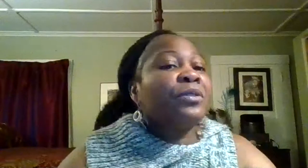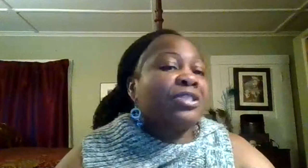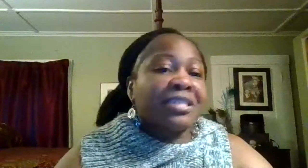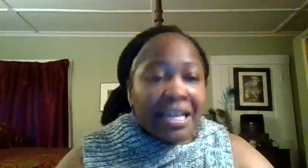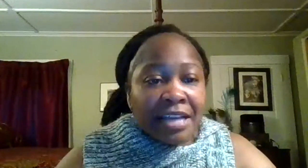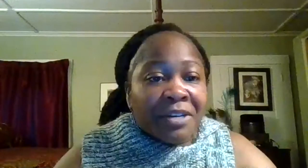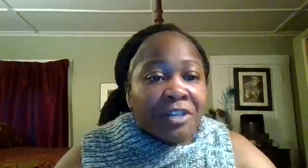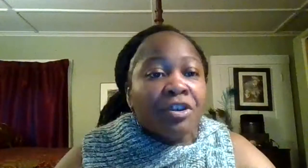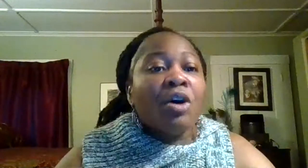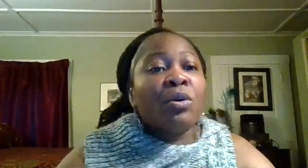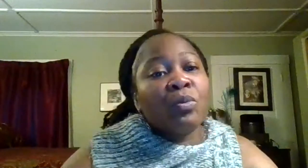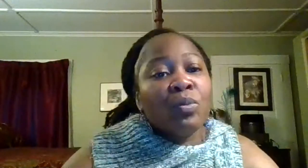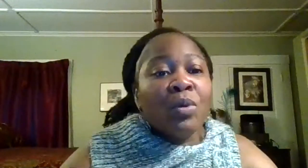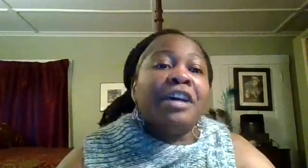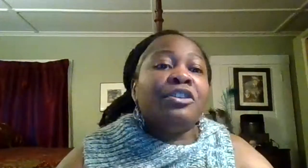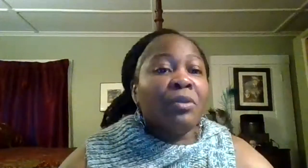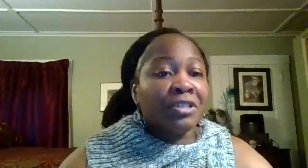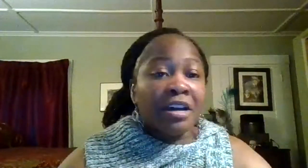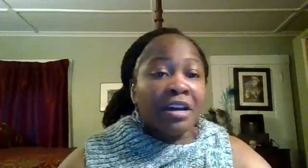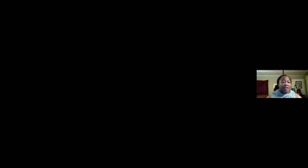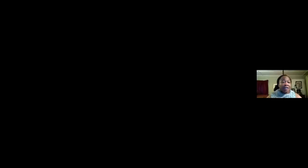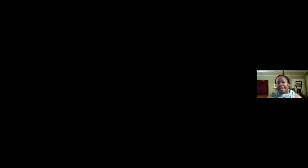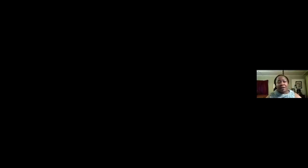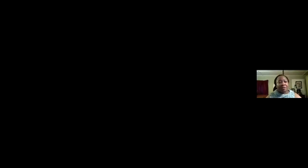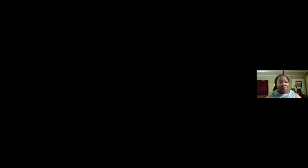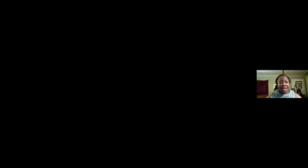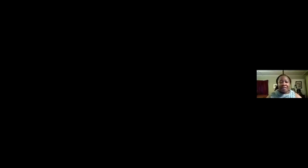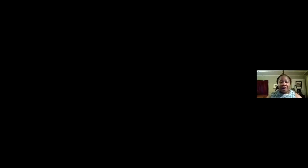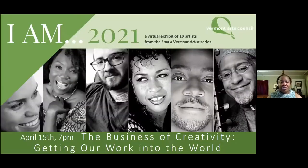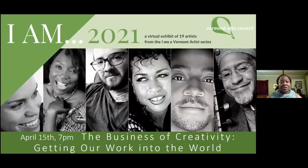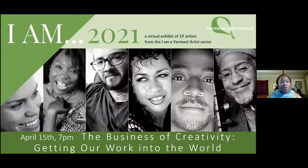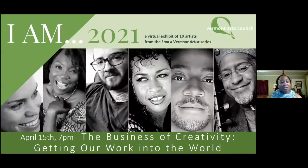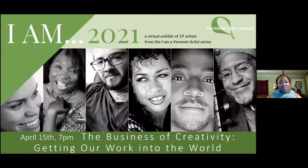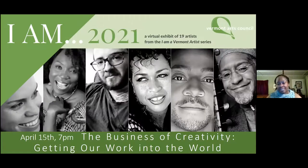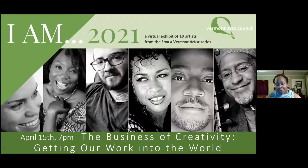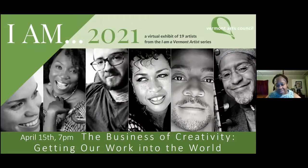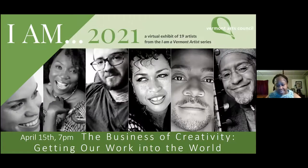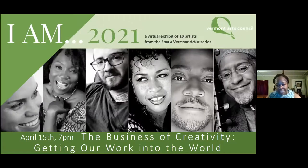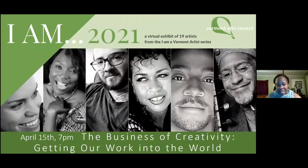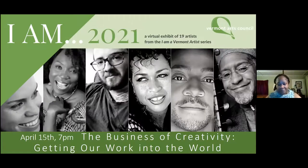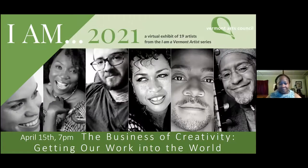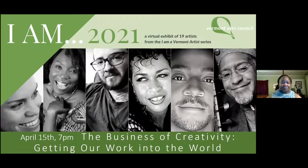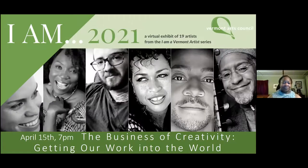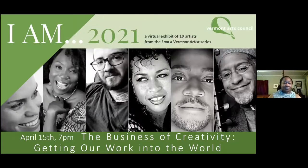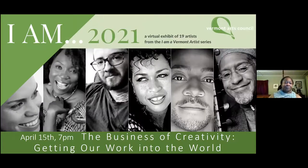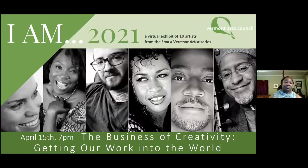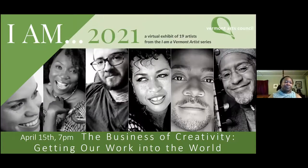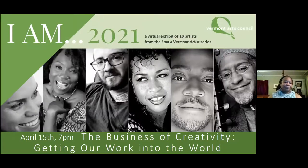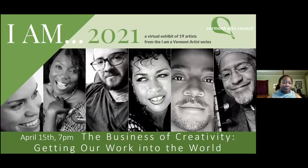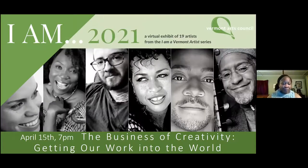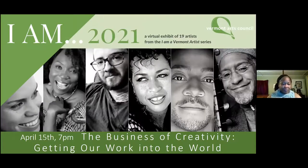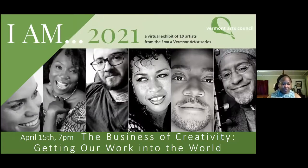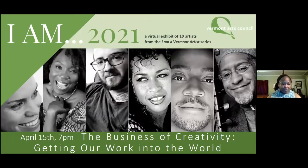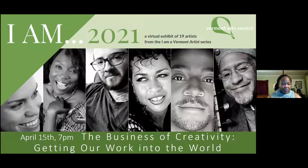if you can just let Dominique know when you are done presenting, that would be great. Let her know when you'd like to go to the next slide.